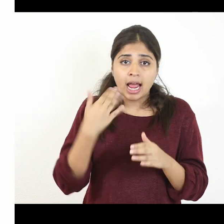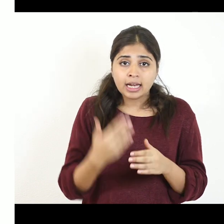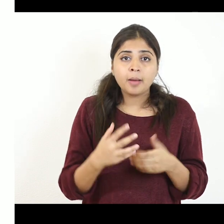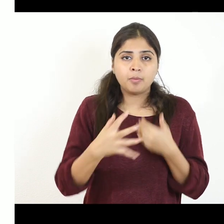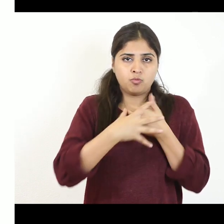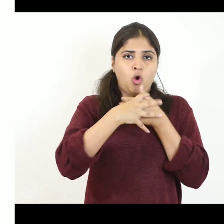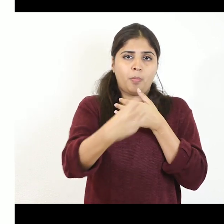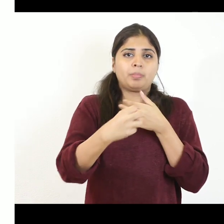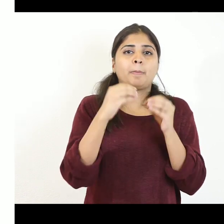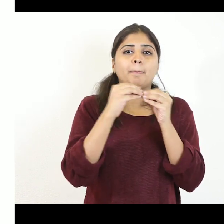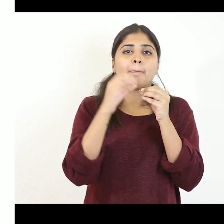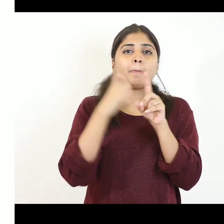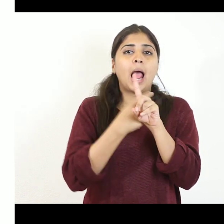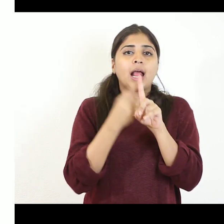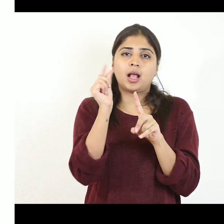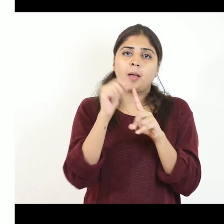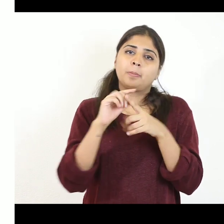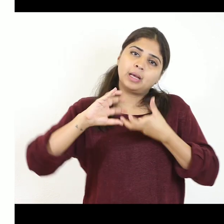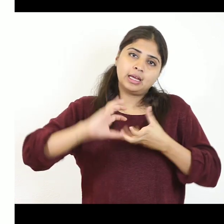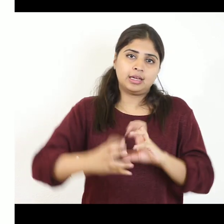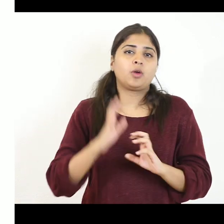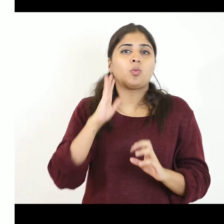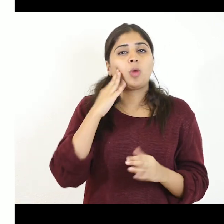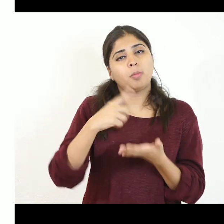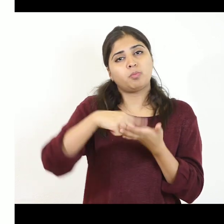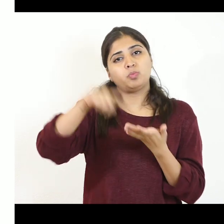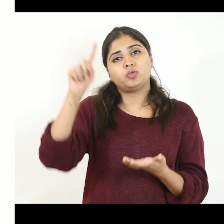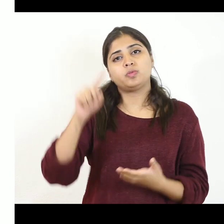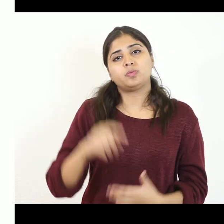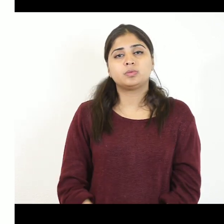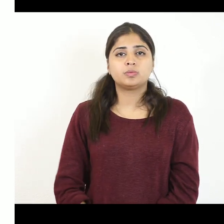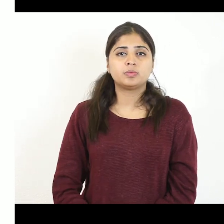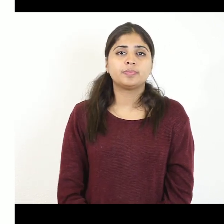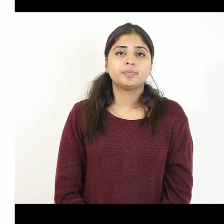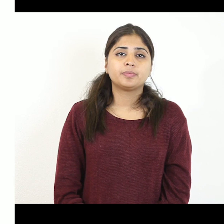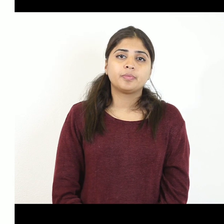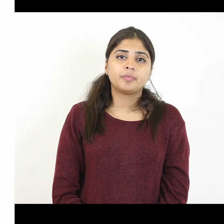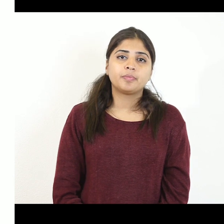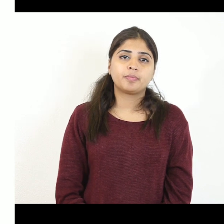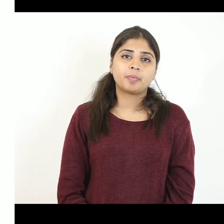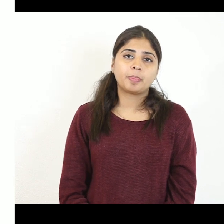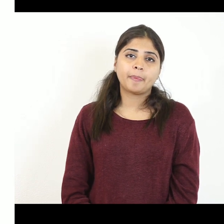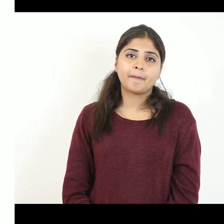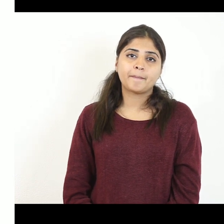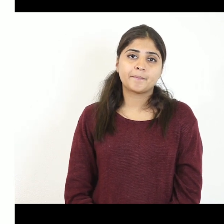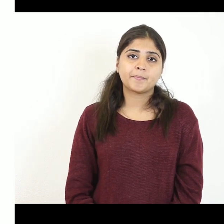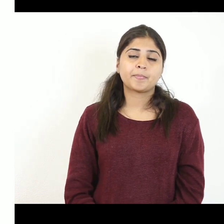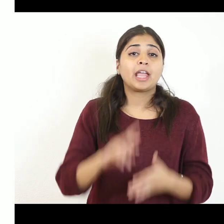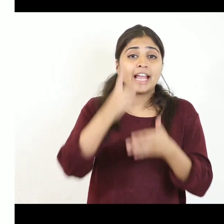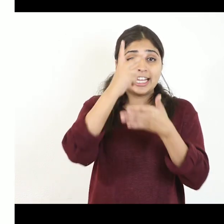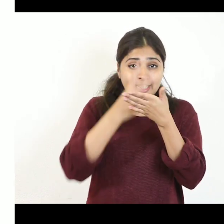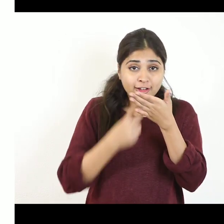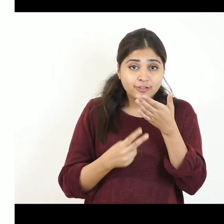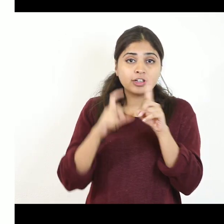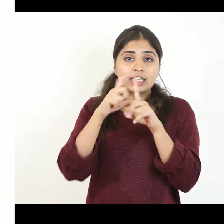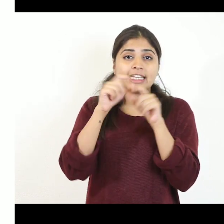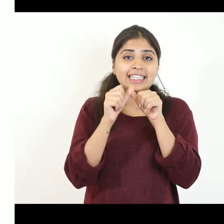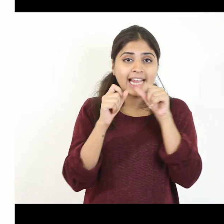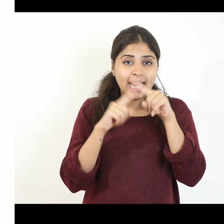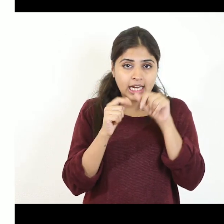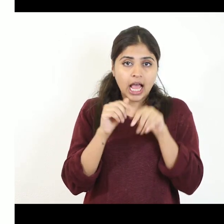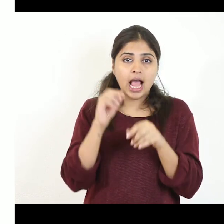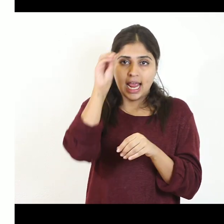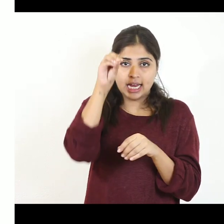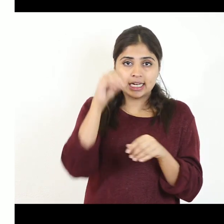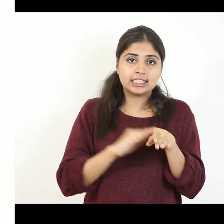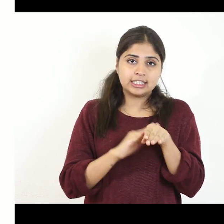Types of data entry services. There is wide range of data entry